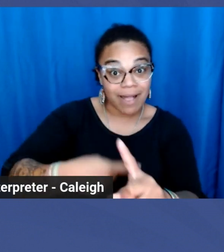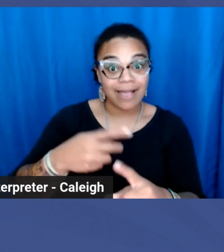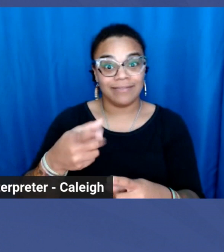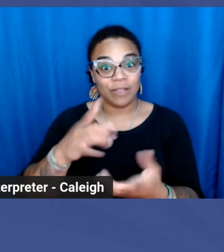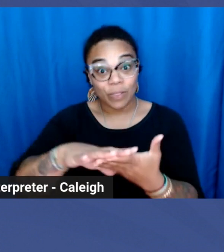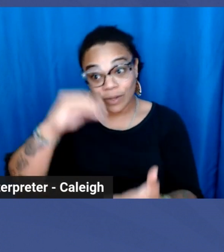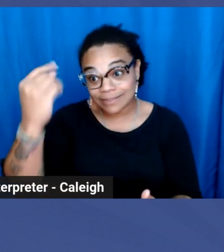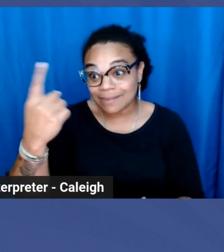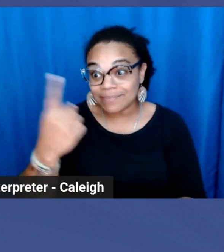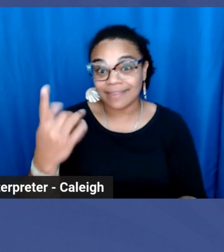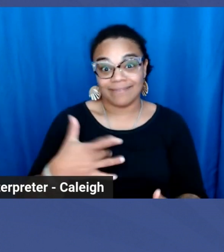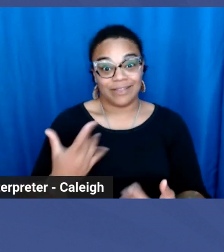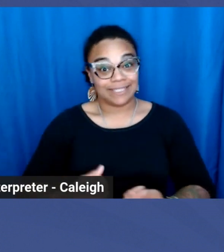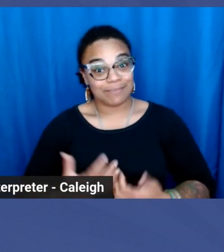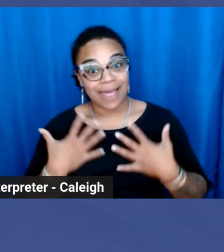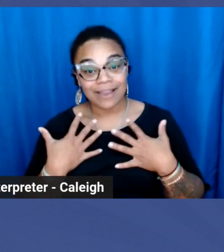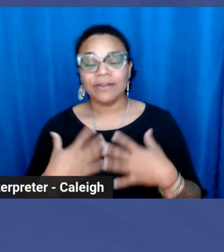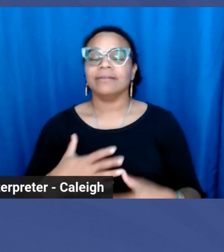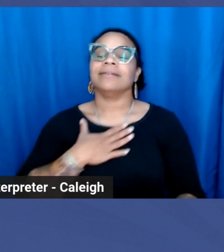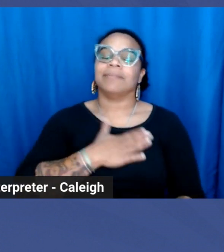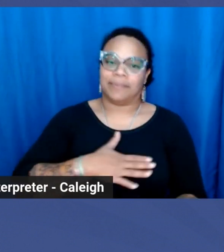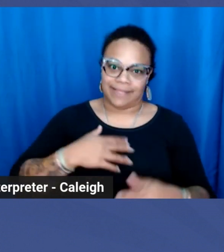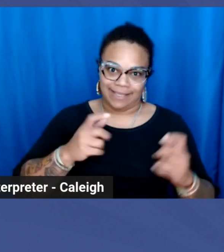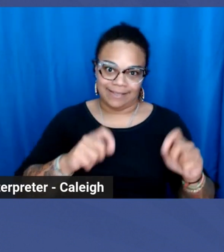inspired, please head on over to